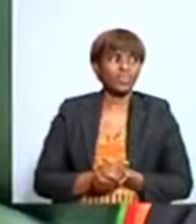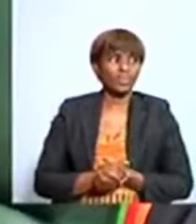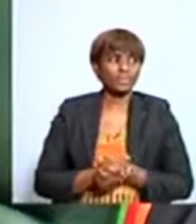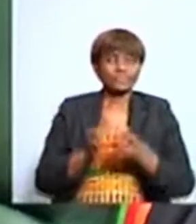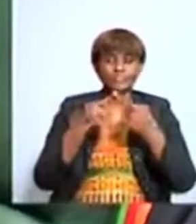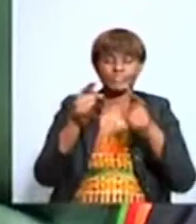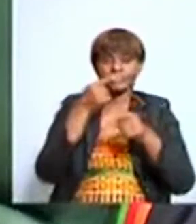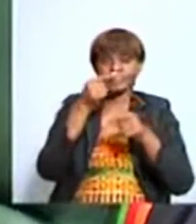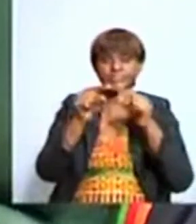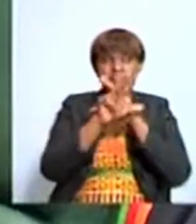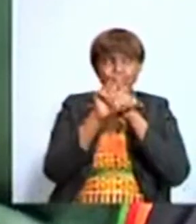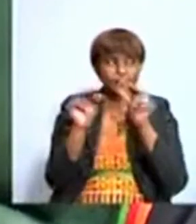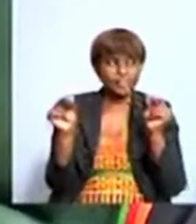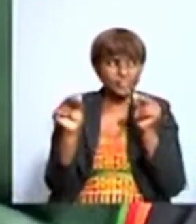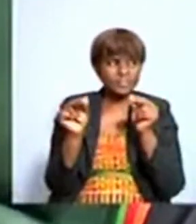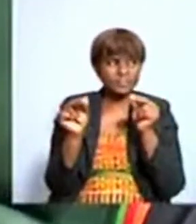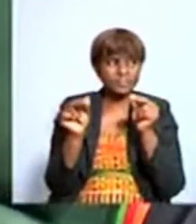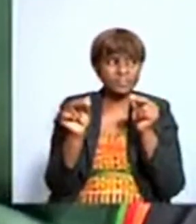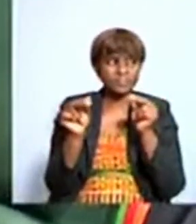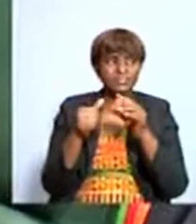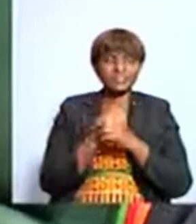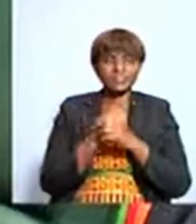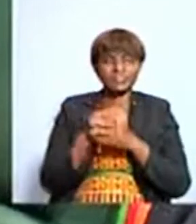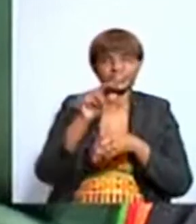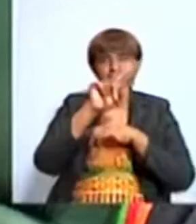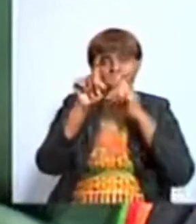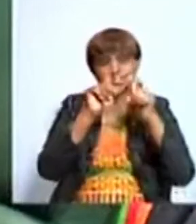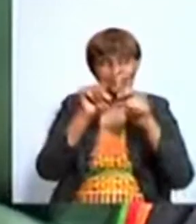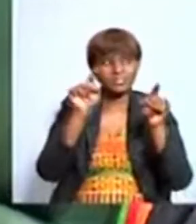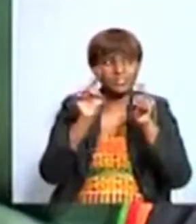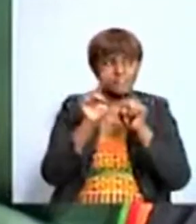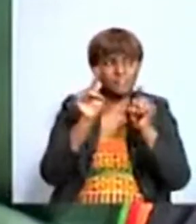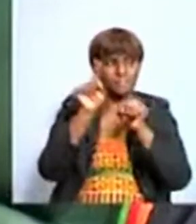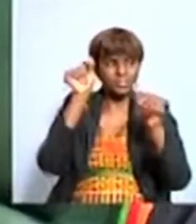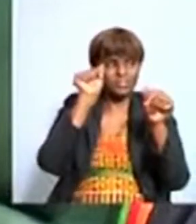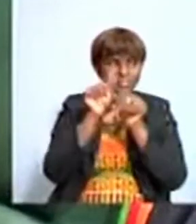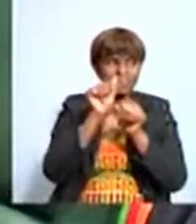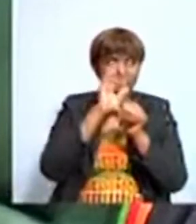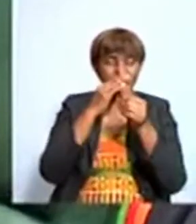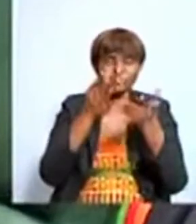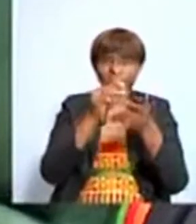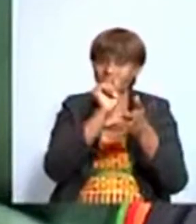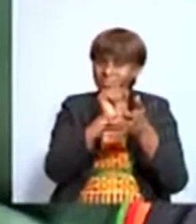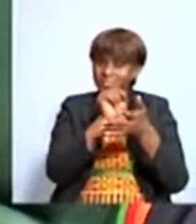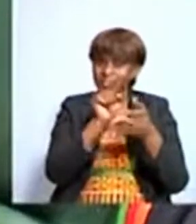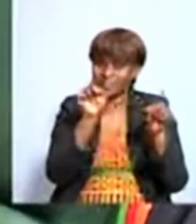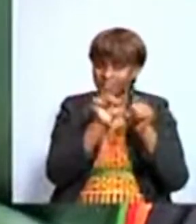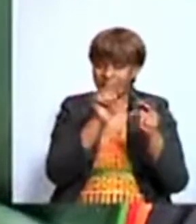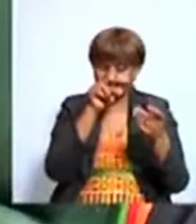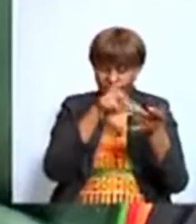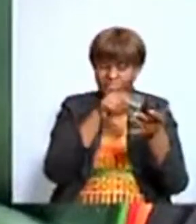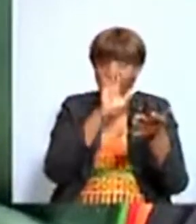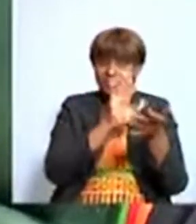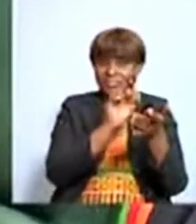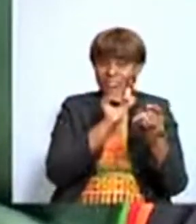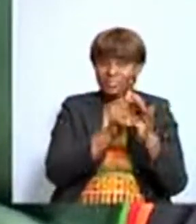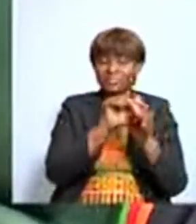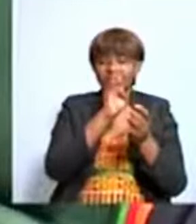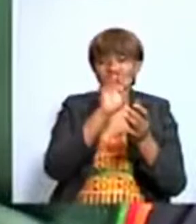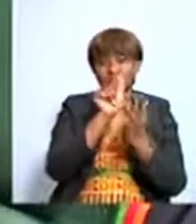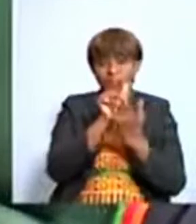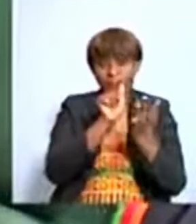Of the contrary, say no. The question is resolved in the affirmative. Clause 1 is ordered to stand as part of the